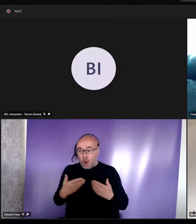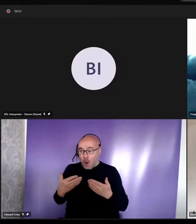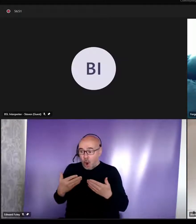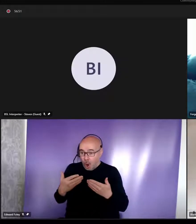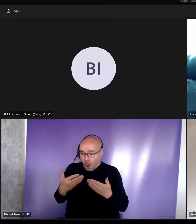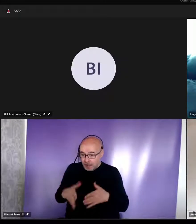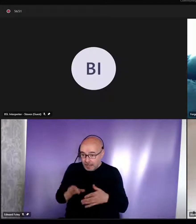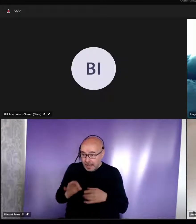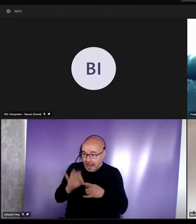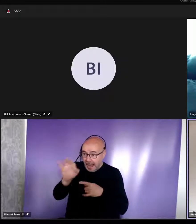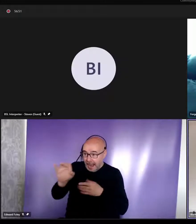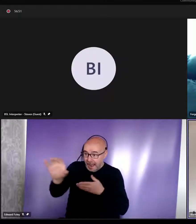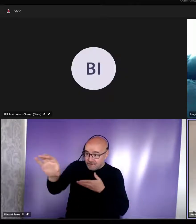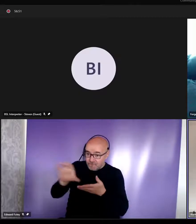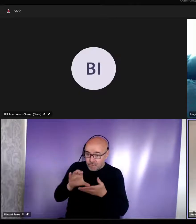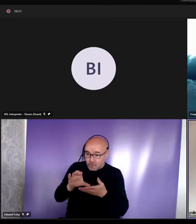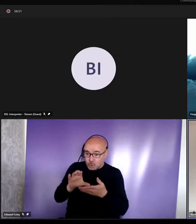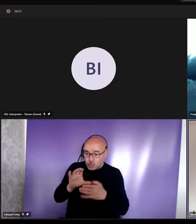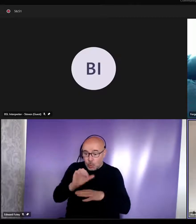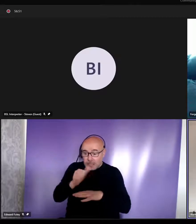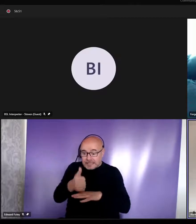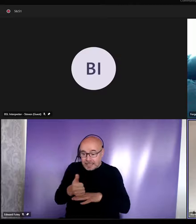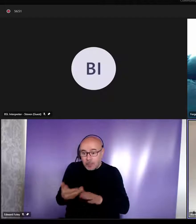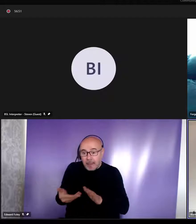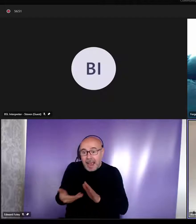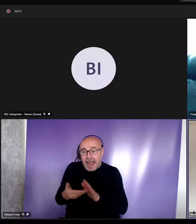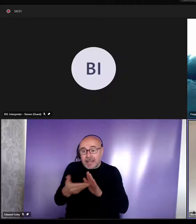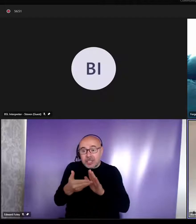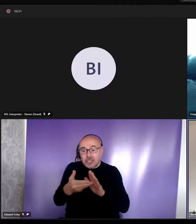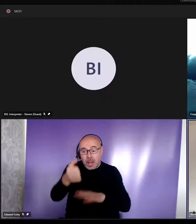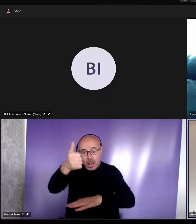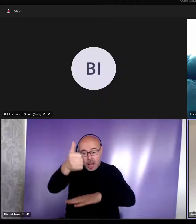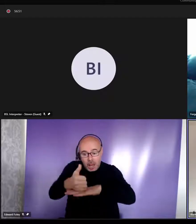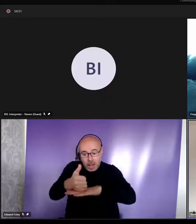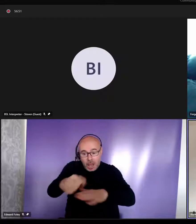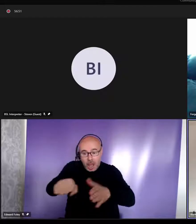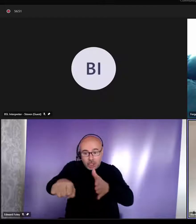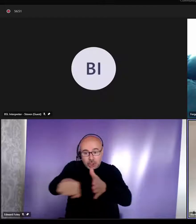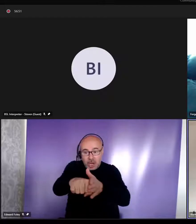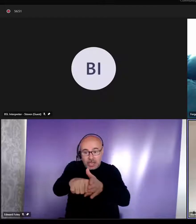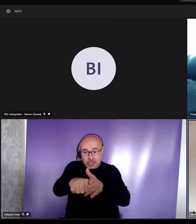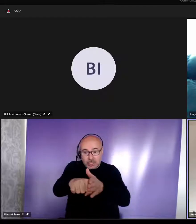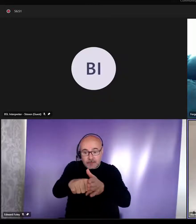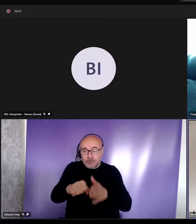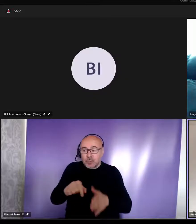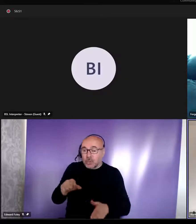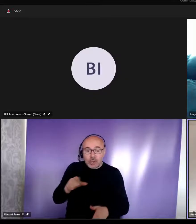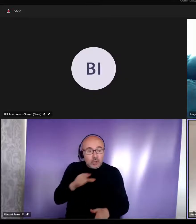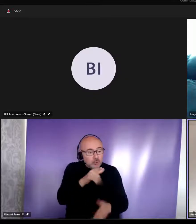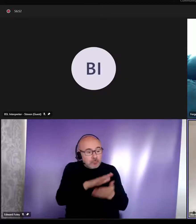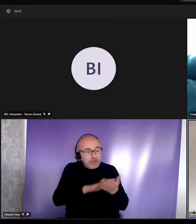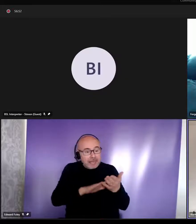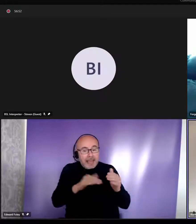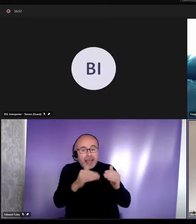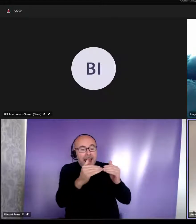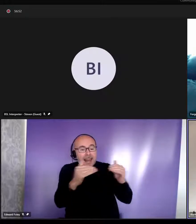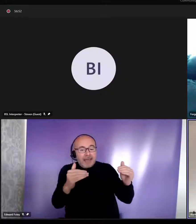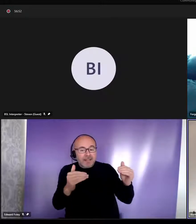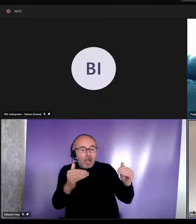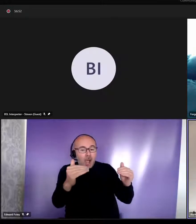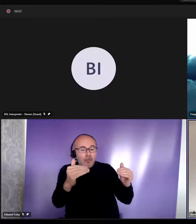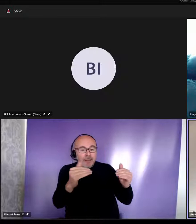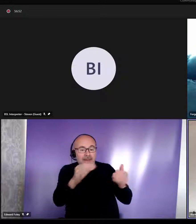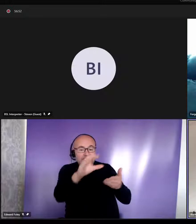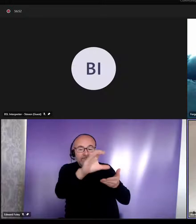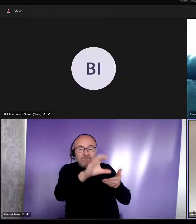chargers? Chair, that would be, I think you're referring to the Levelling Up Fund, which is